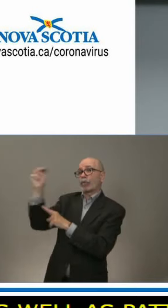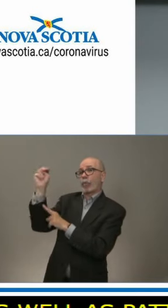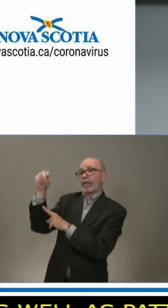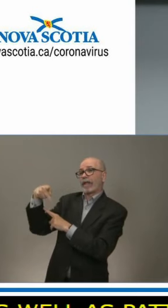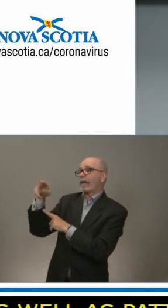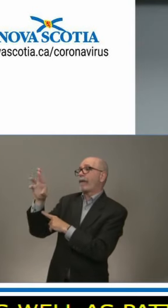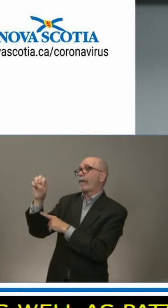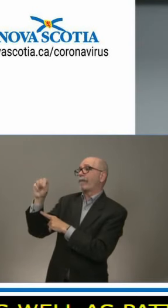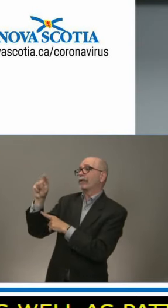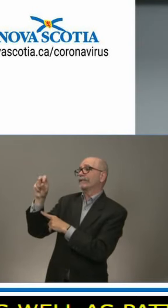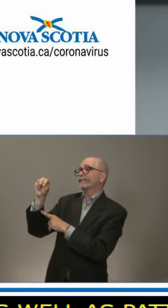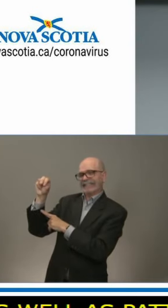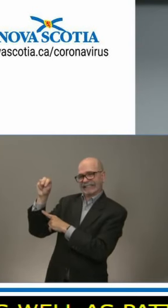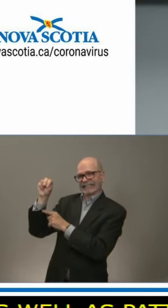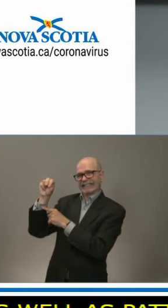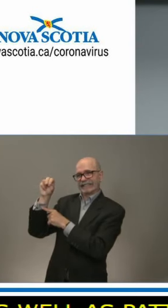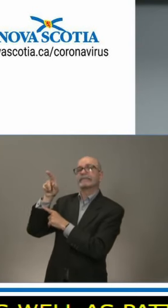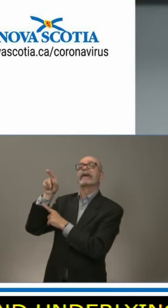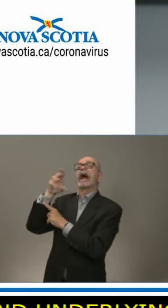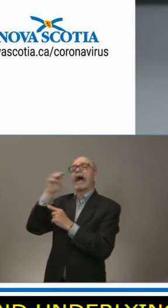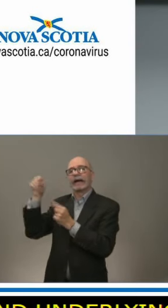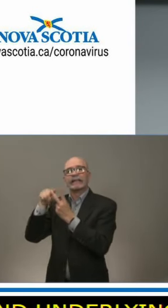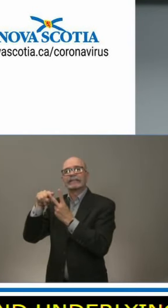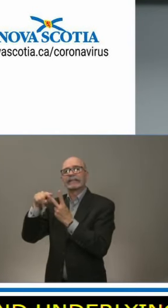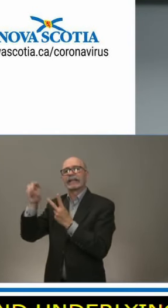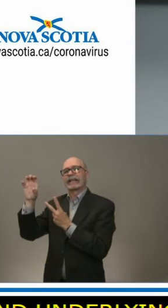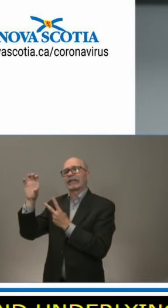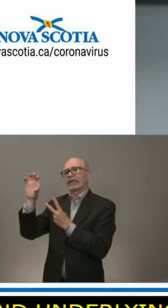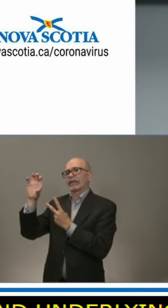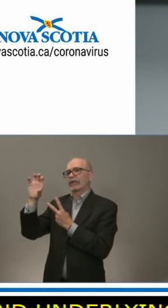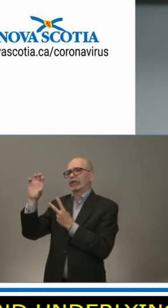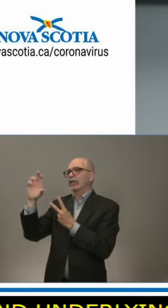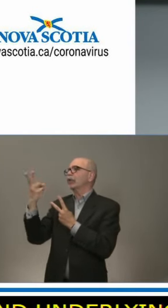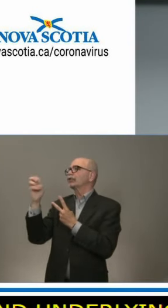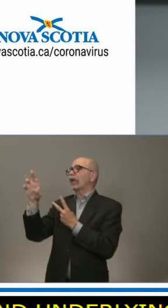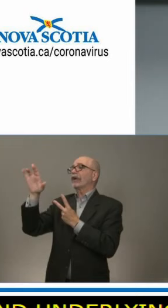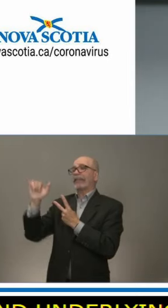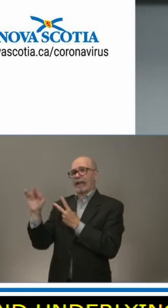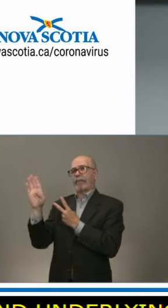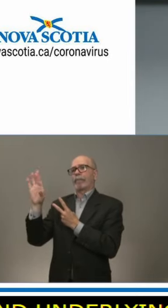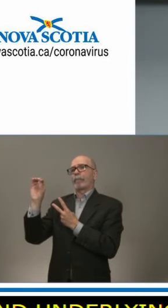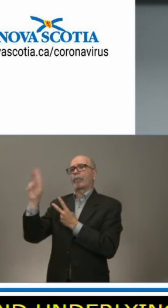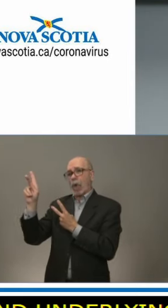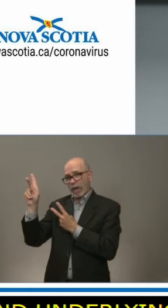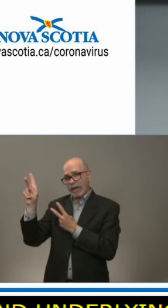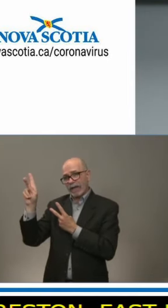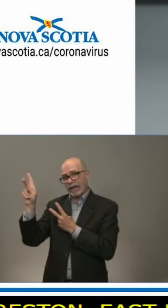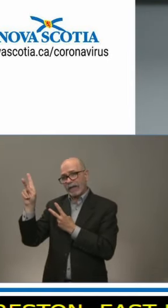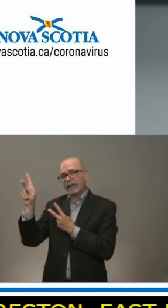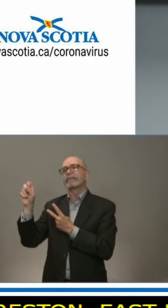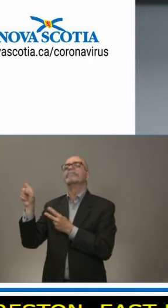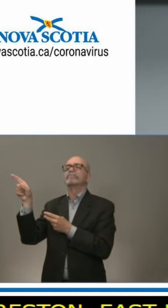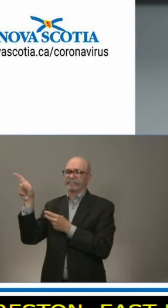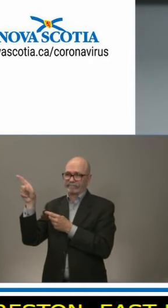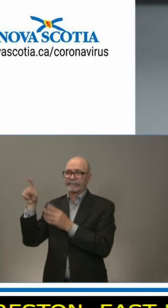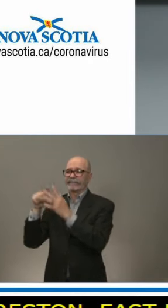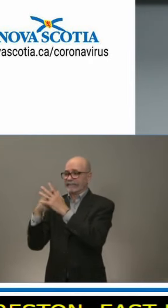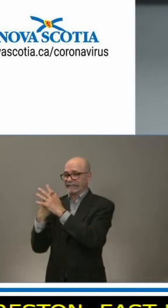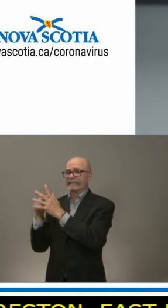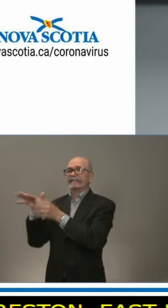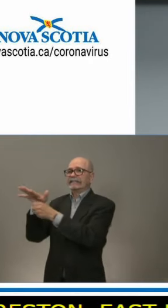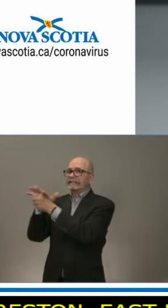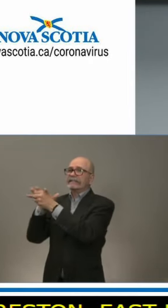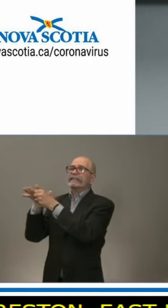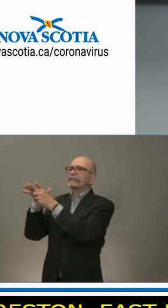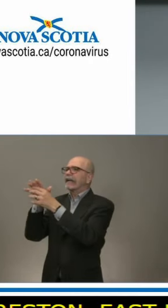need to understand more, and going in with a temporary assessment center is part of working with the community to help